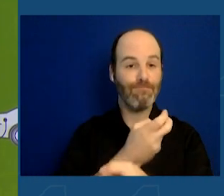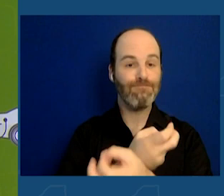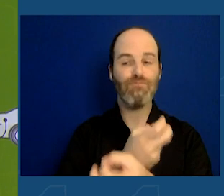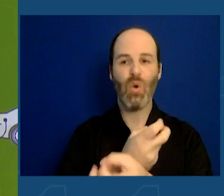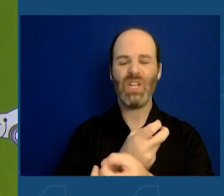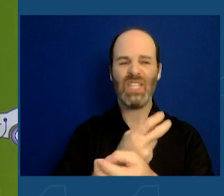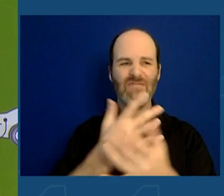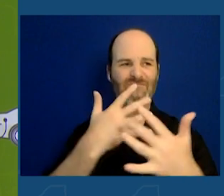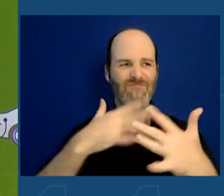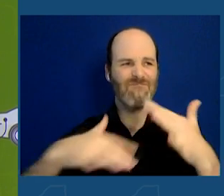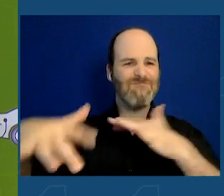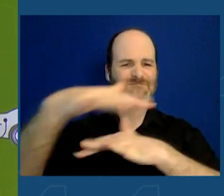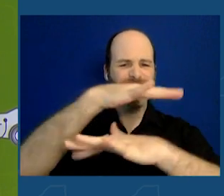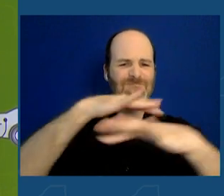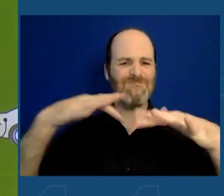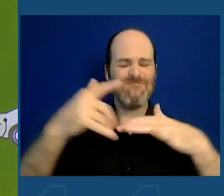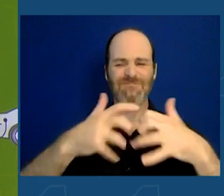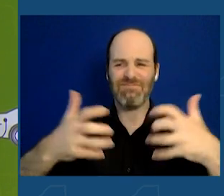traffic.